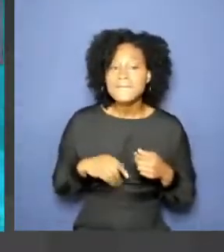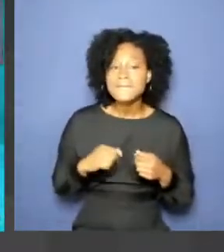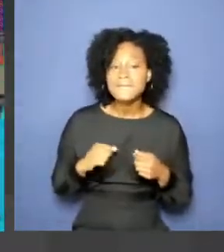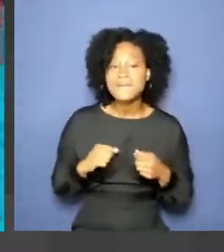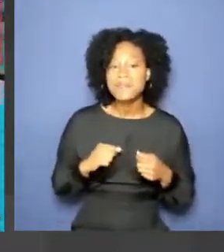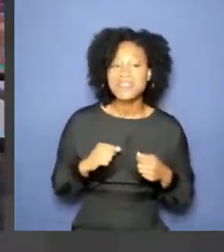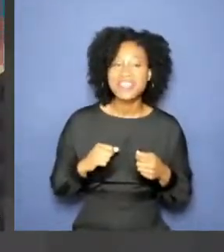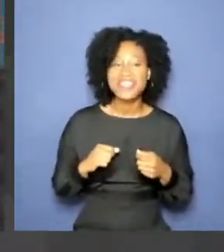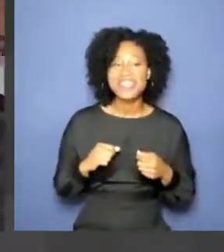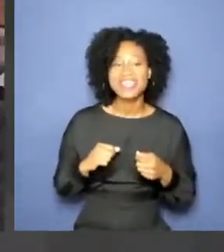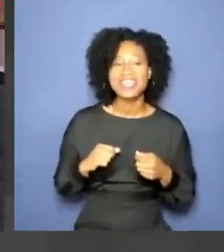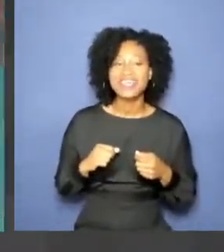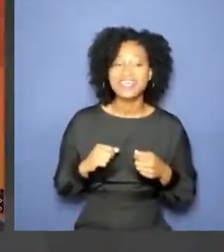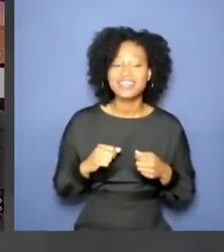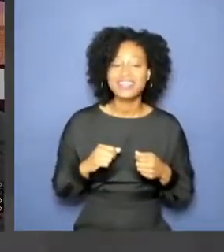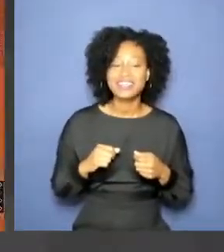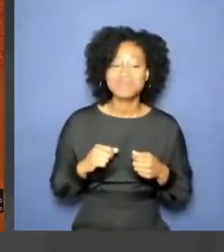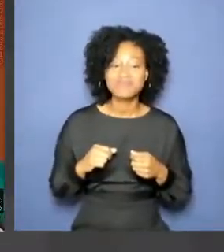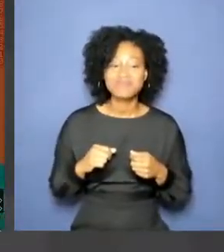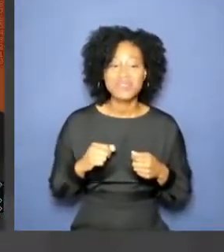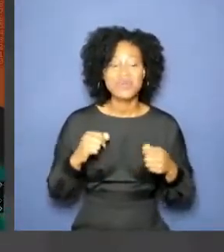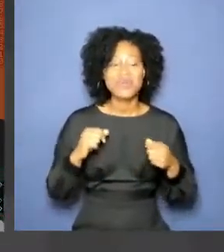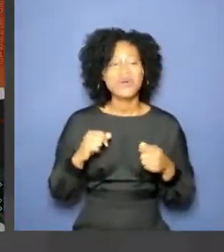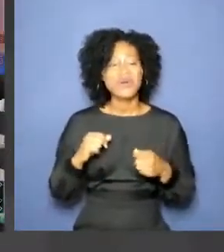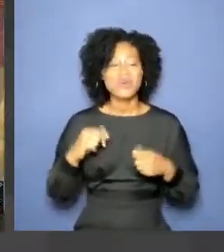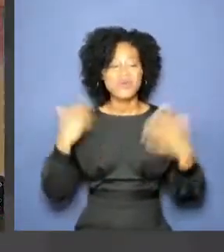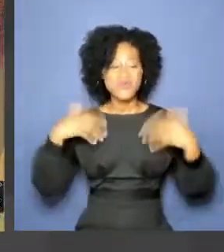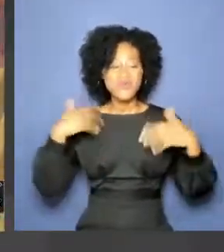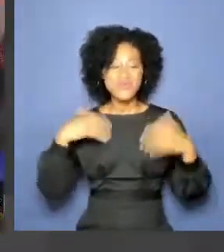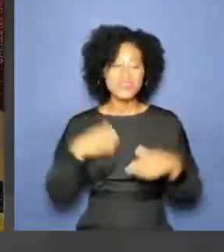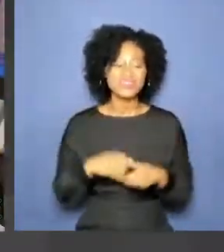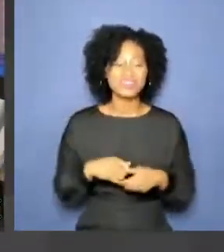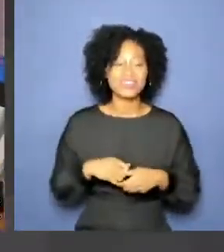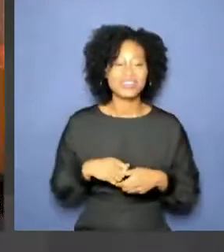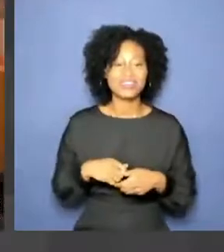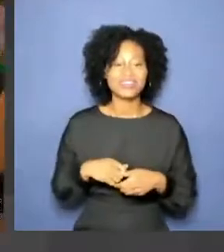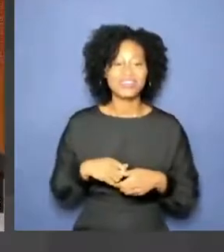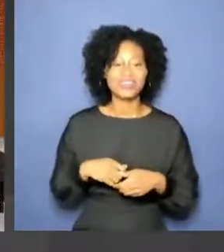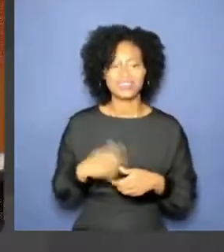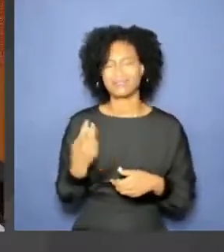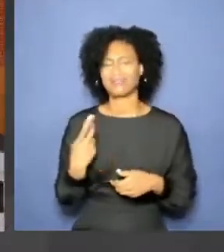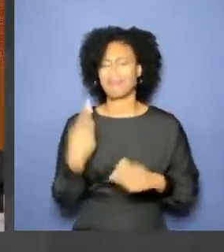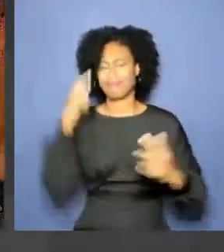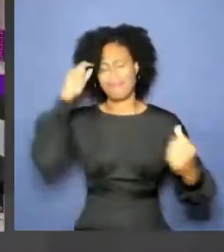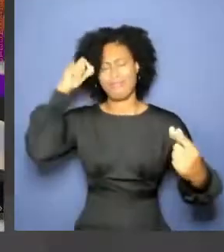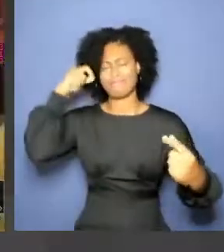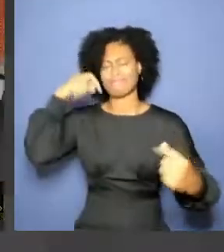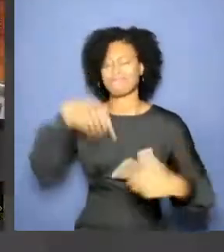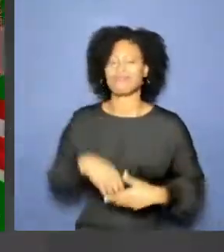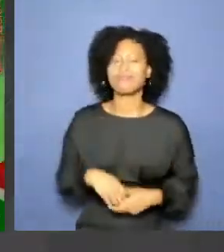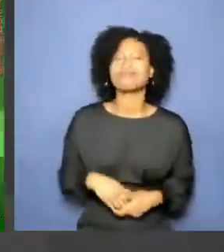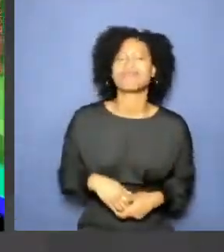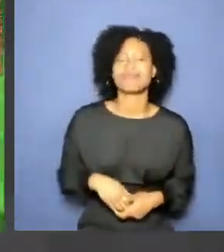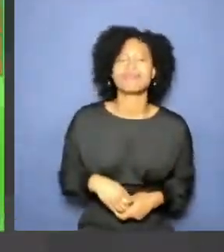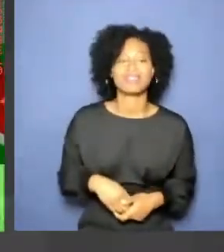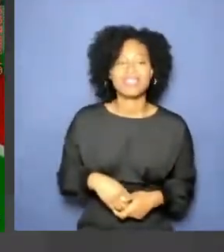Watch out, I go up there. Woo! We're just I love that. We're vibing. Having a great time, having a grand old day. Just with some